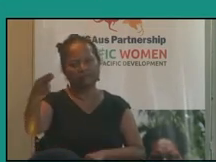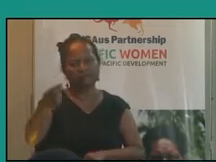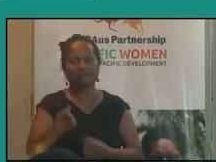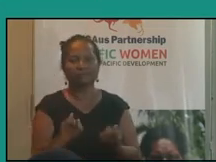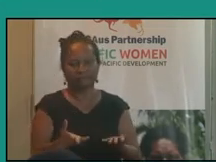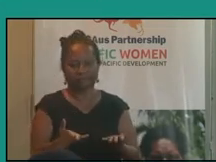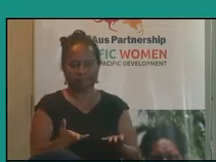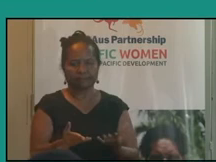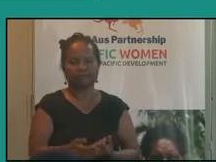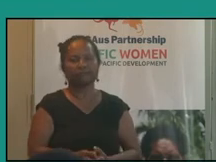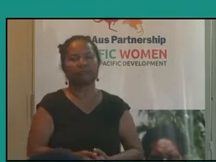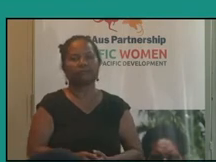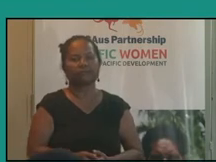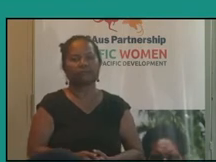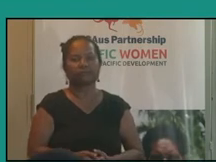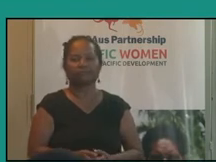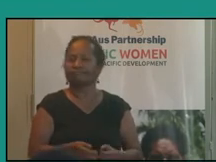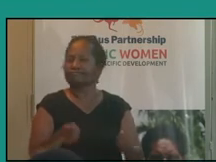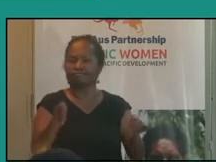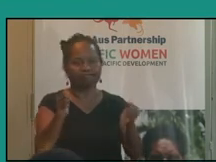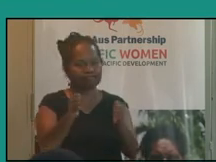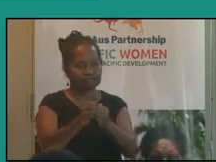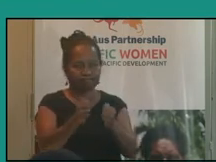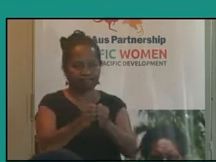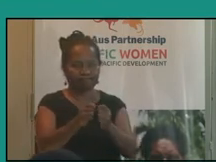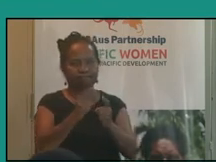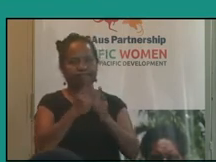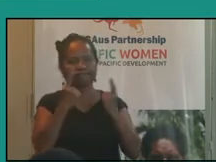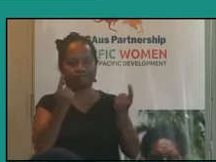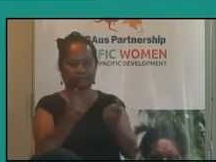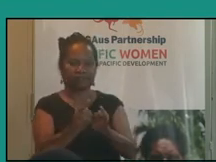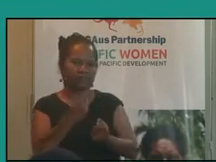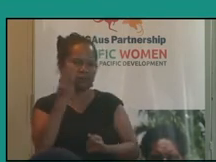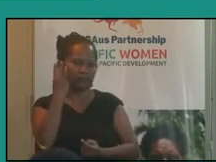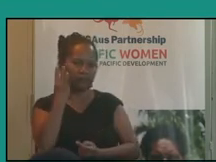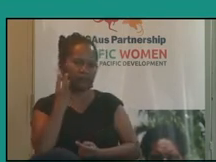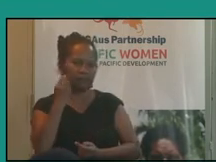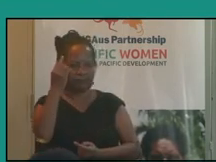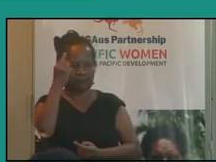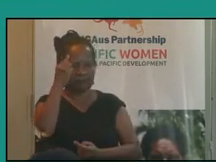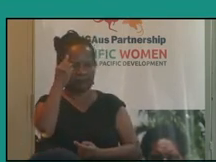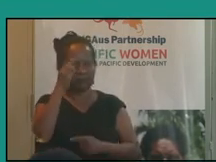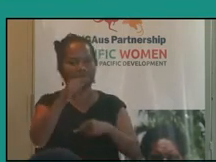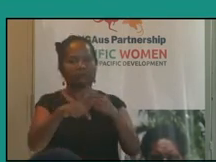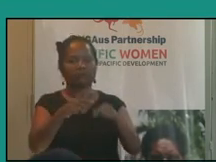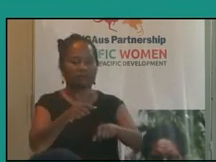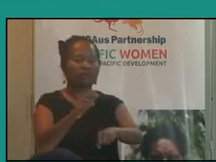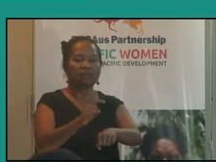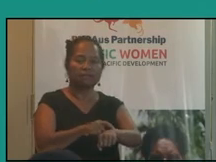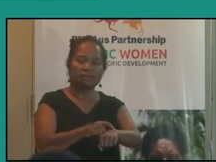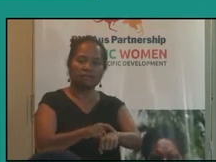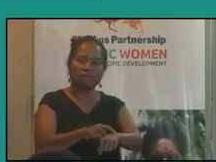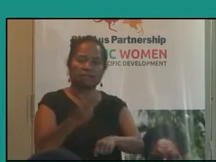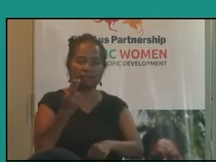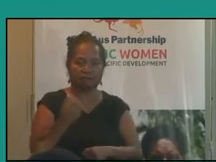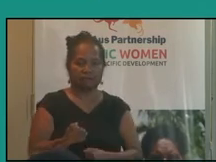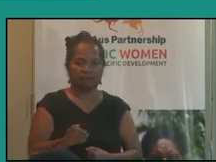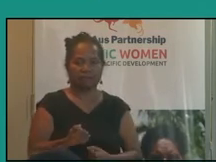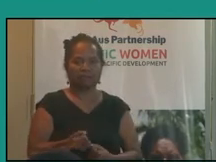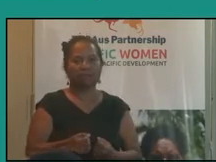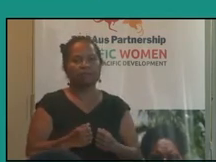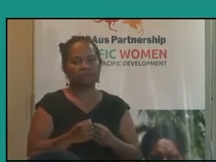to that. And that's a lot of things to take on for a woman candidate, and given the time frame that she has to prepare for.